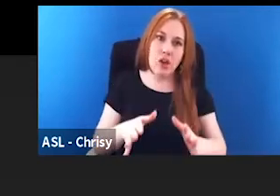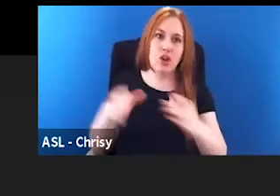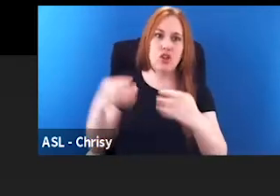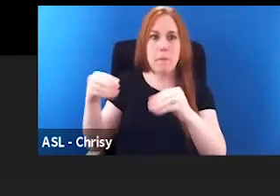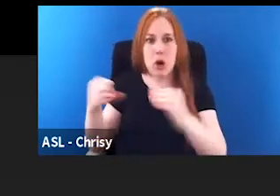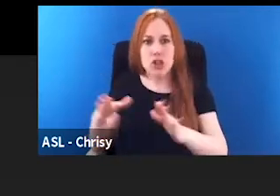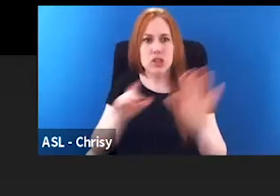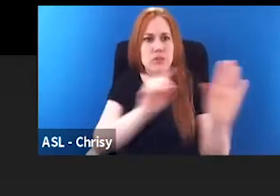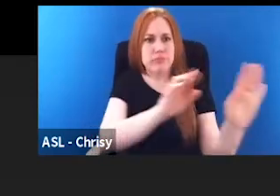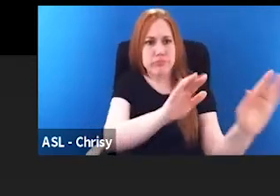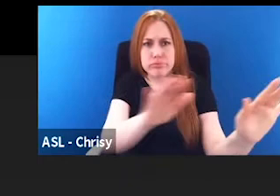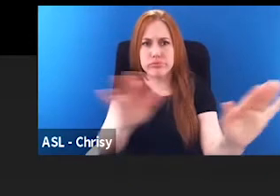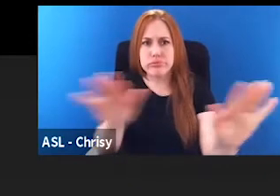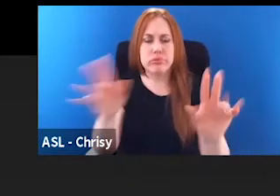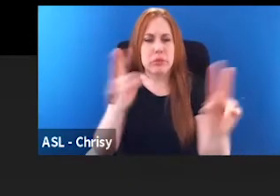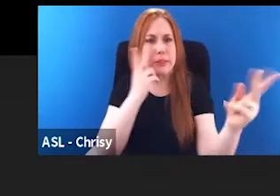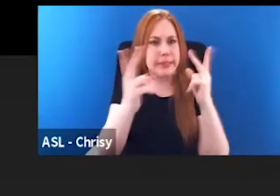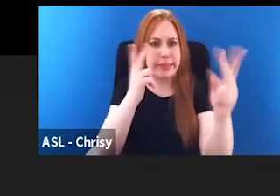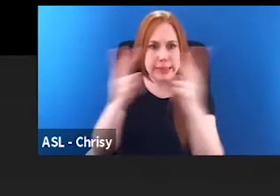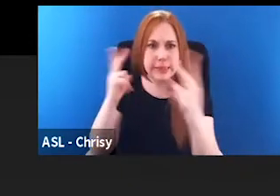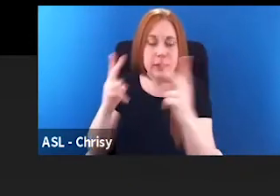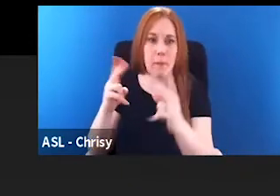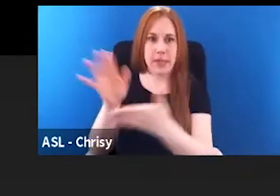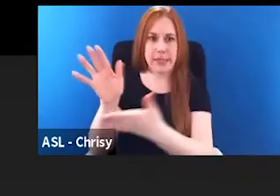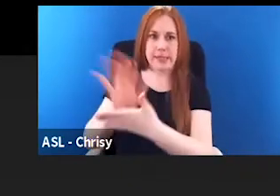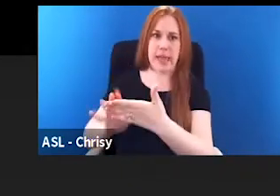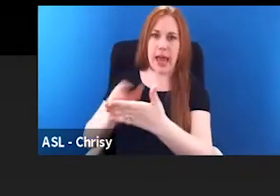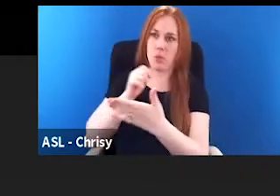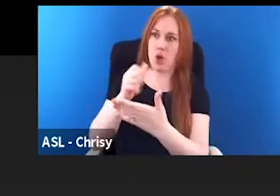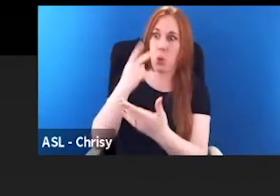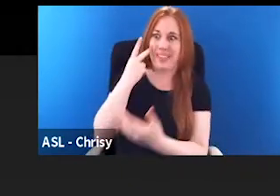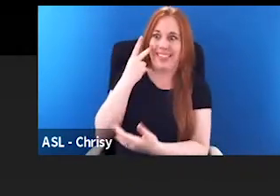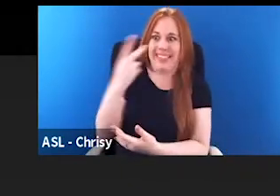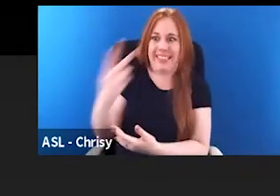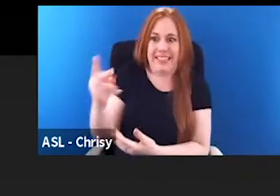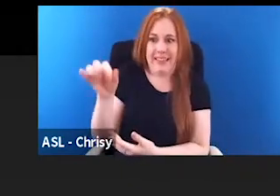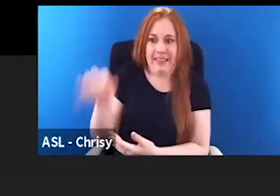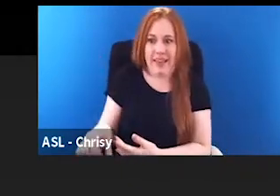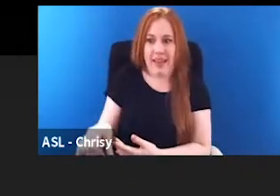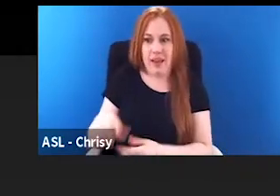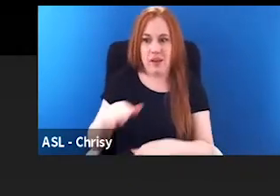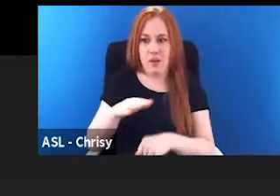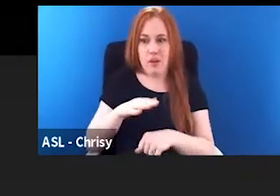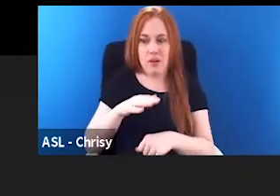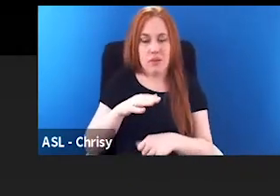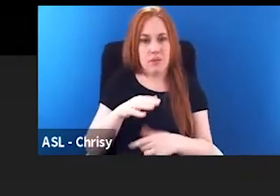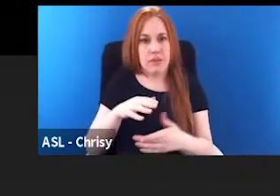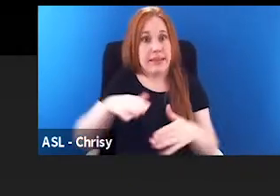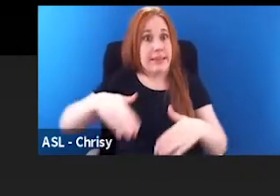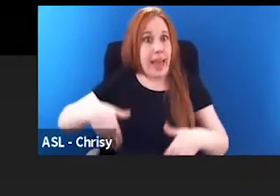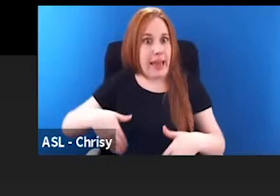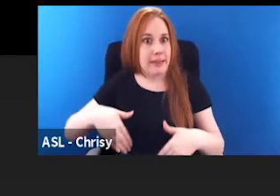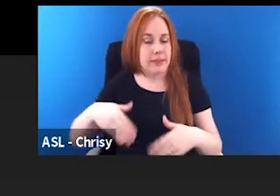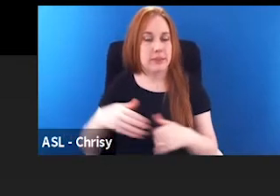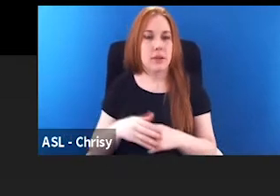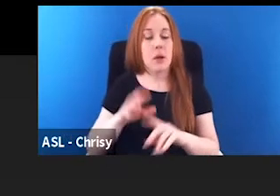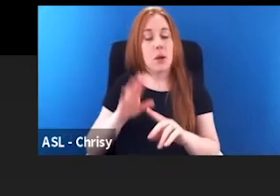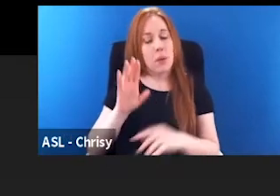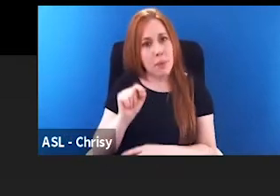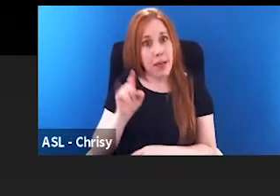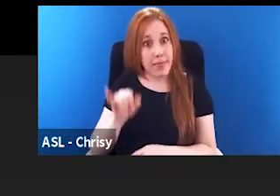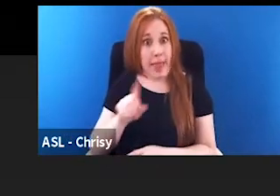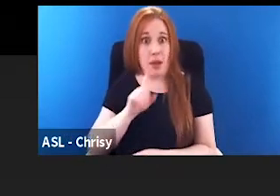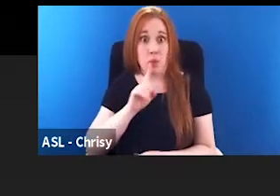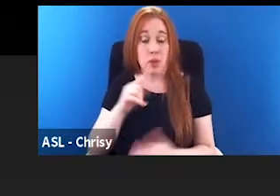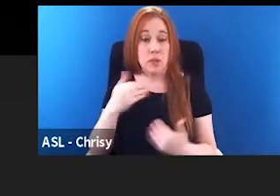But design is not one of those things that's typically on the front, yet it is one of the things that